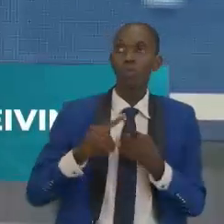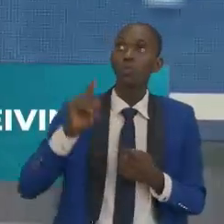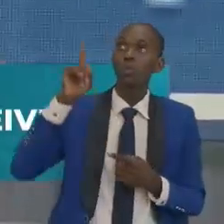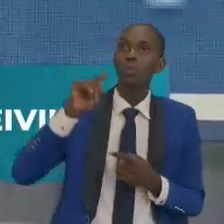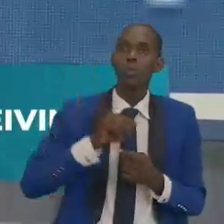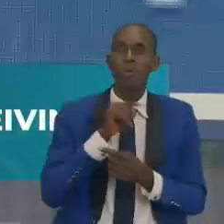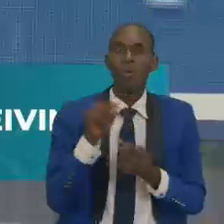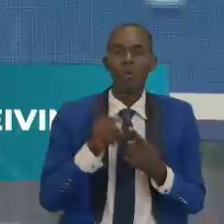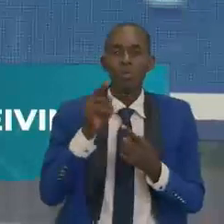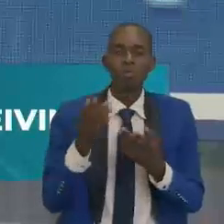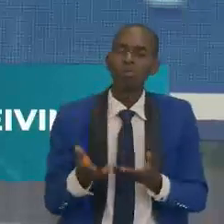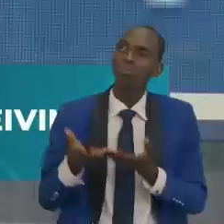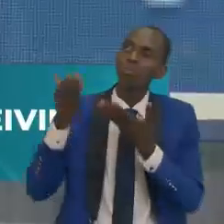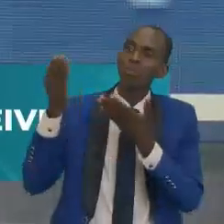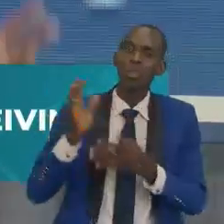your character to him,